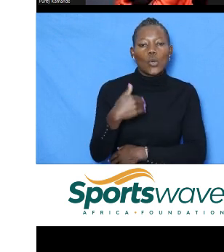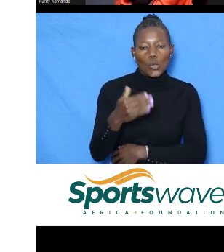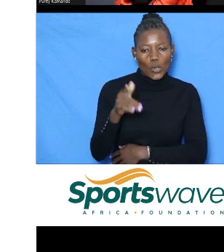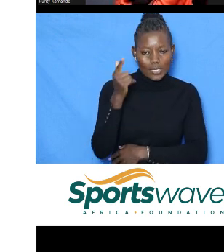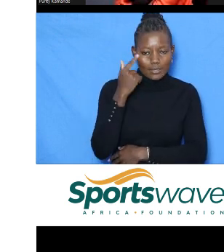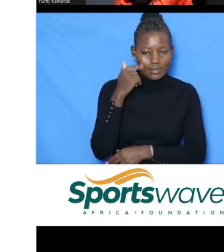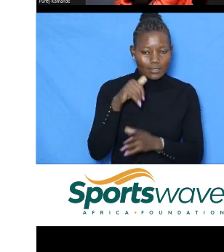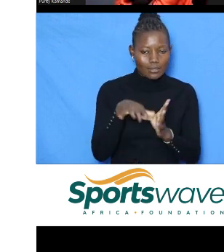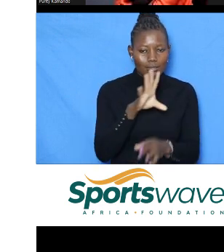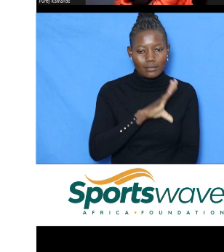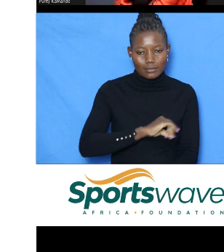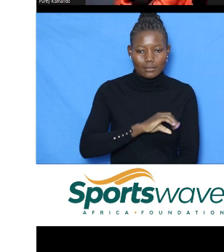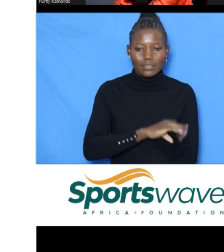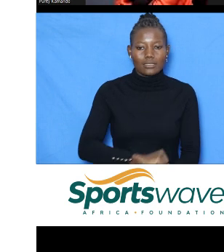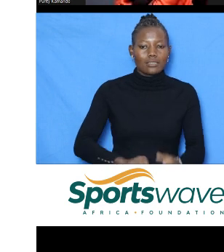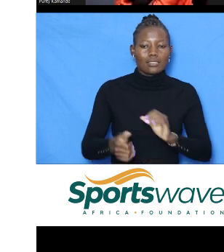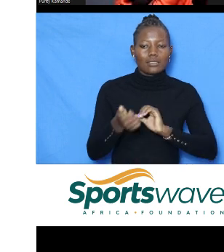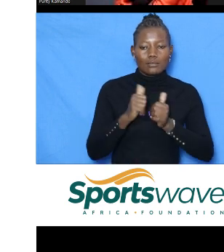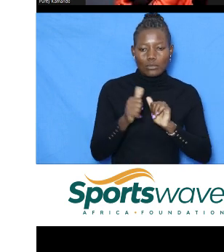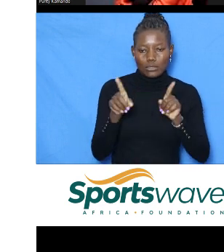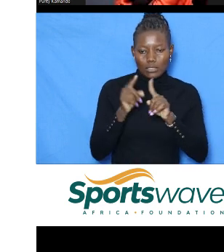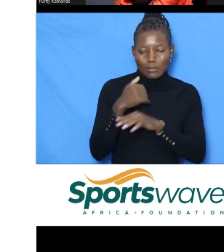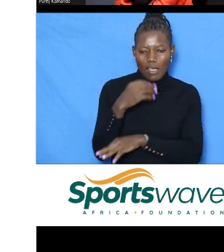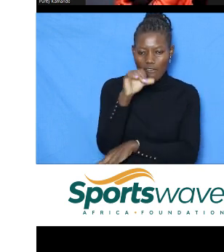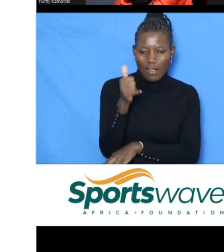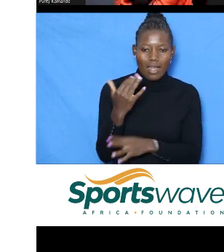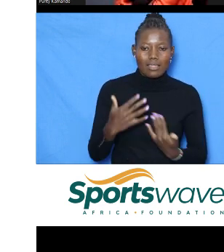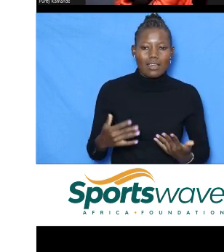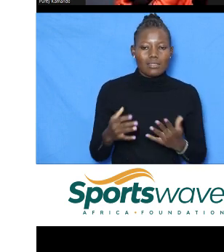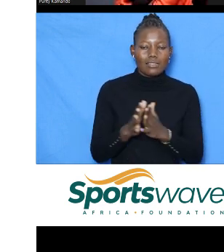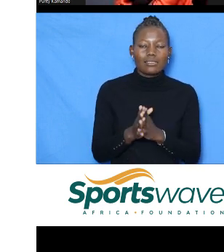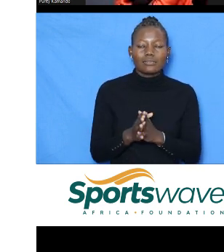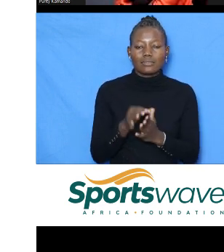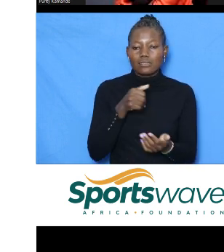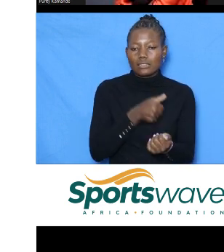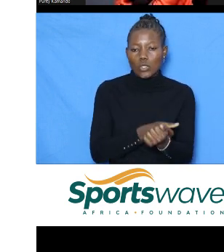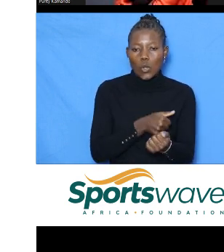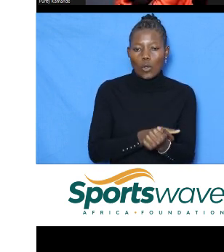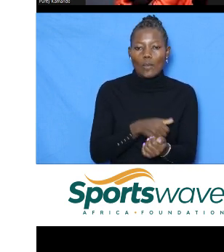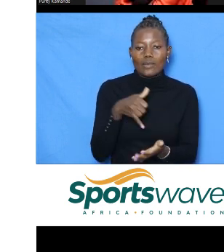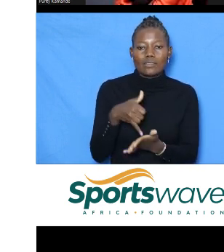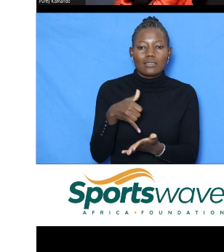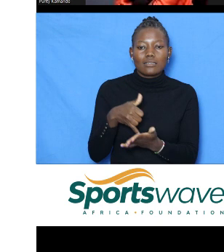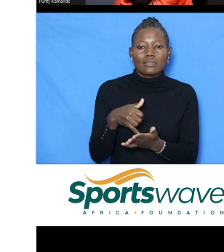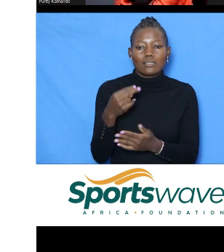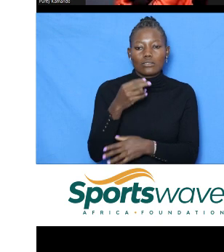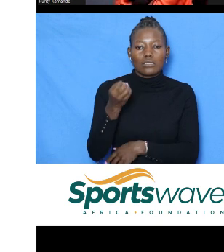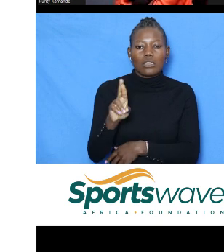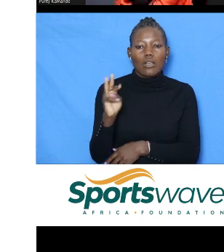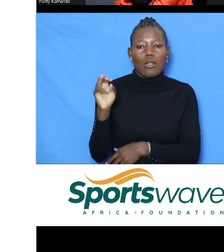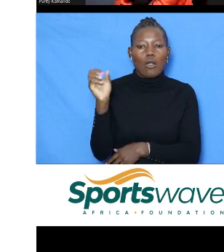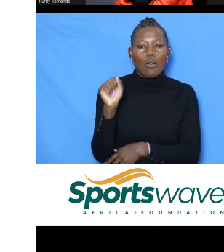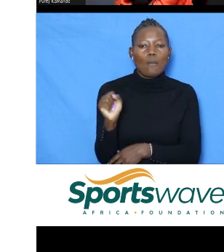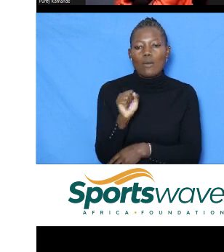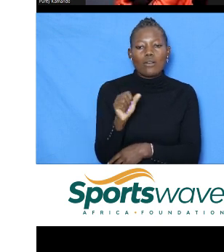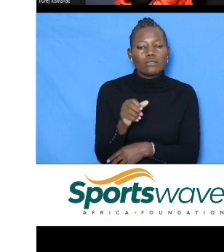in endurance sports. So we also have other substances or other forms of doping. This include hormones. Some